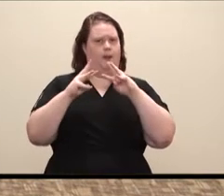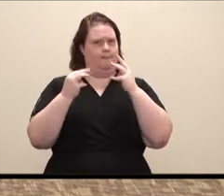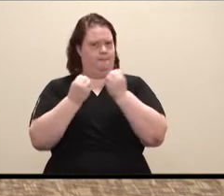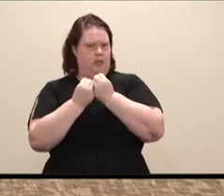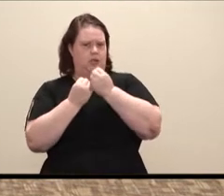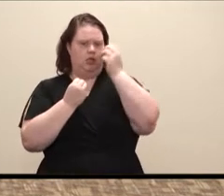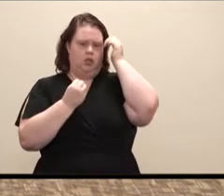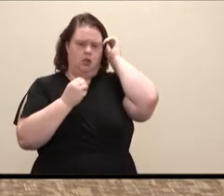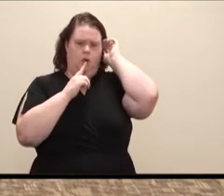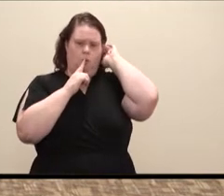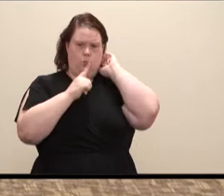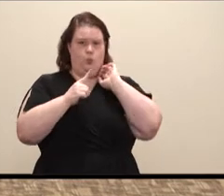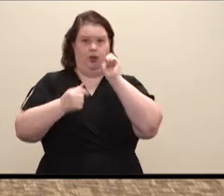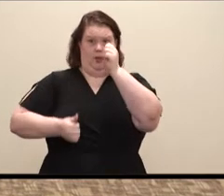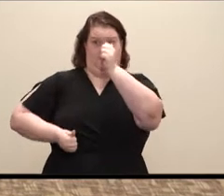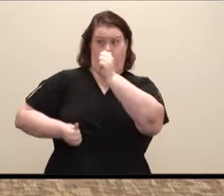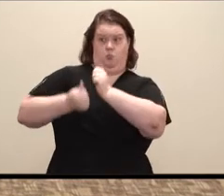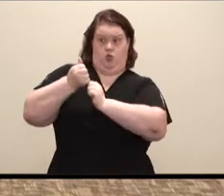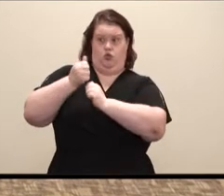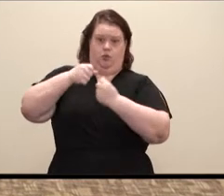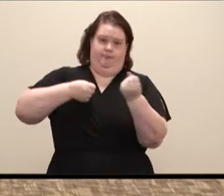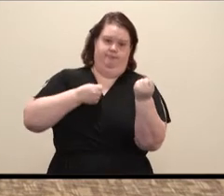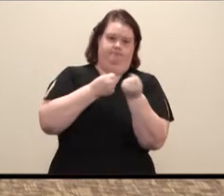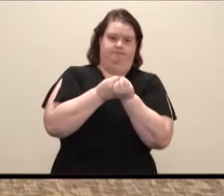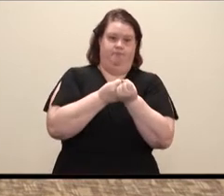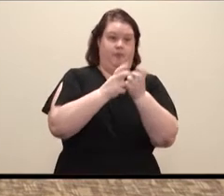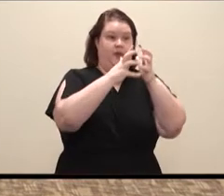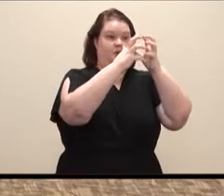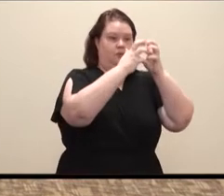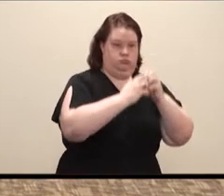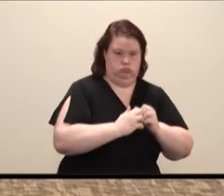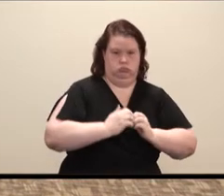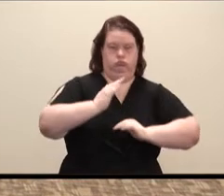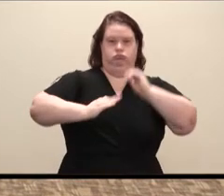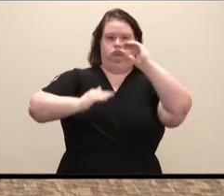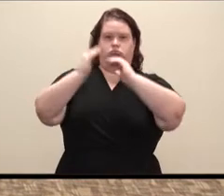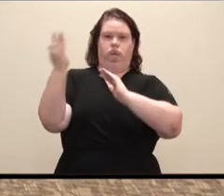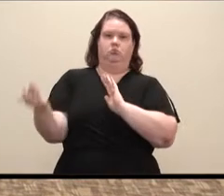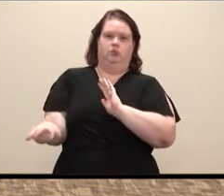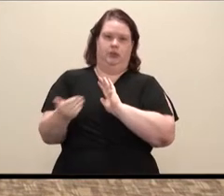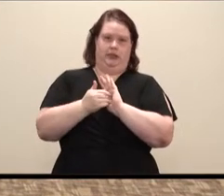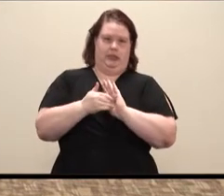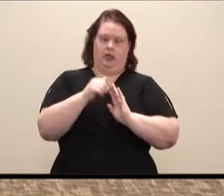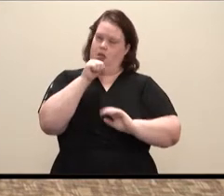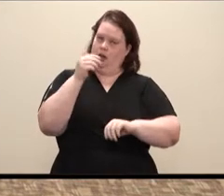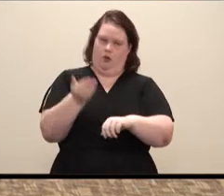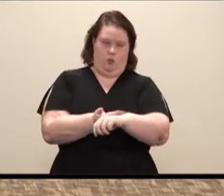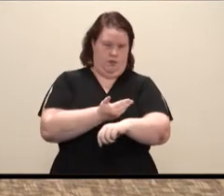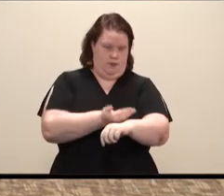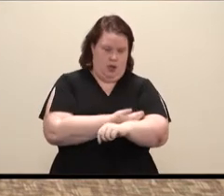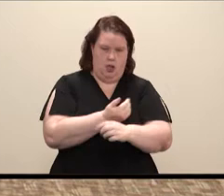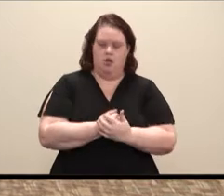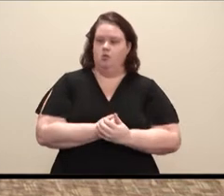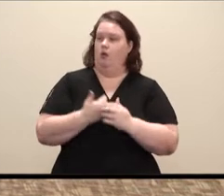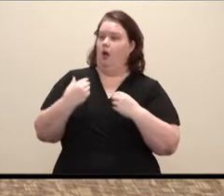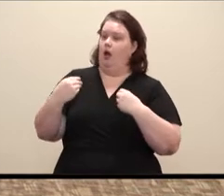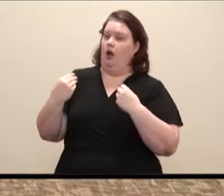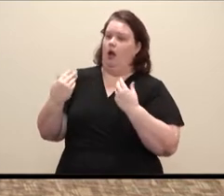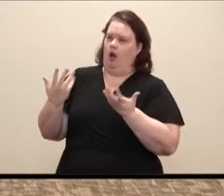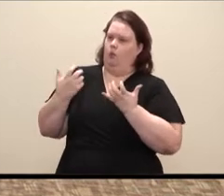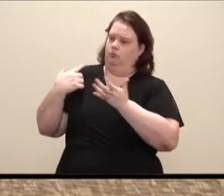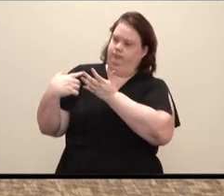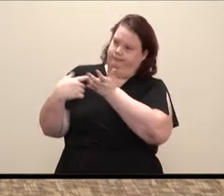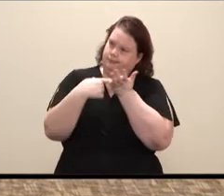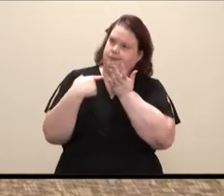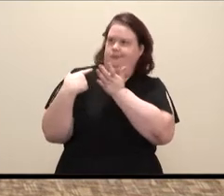pretty solidly on rebuilding Waco High School. So I just wanted to give you all an opportunity to talk about